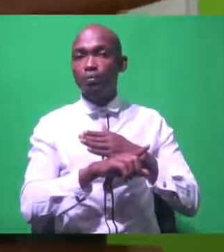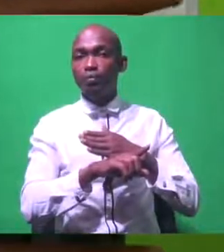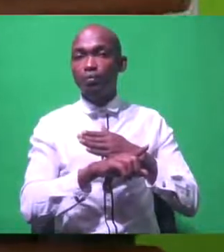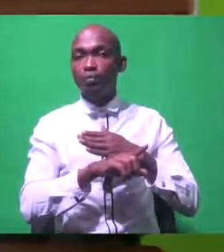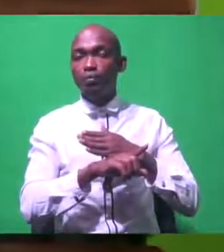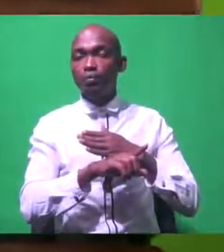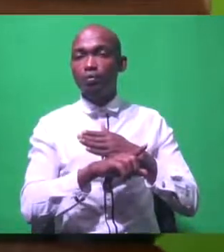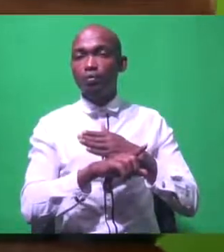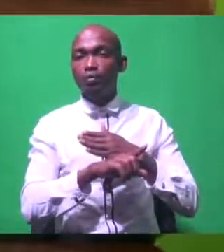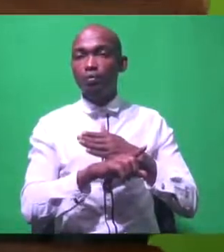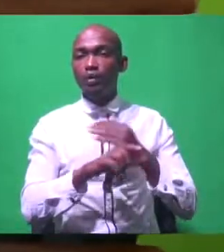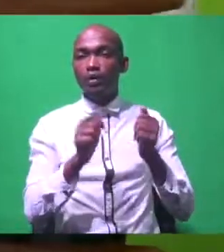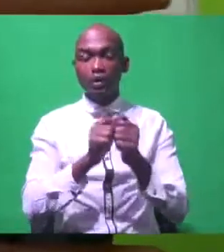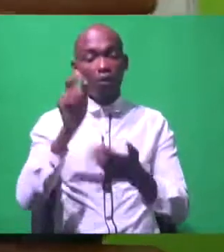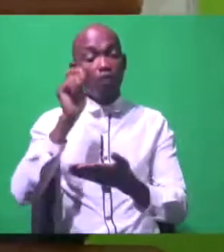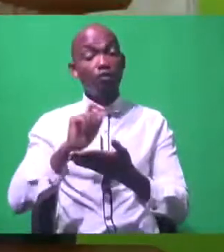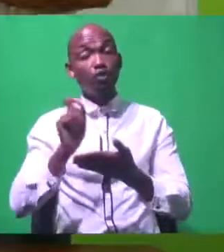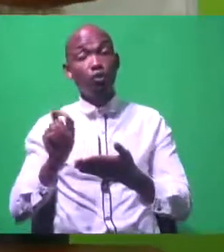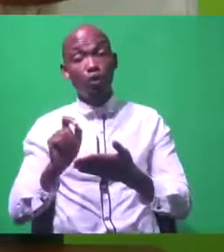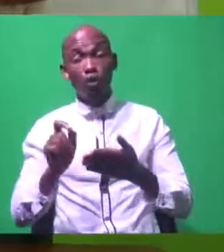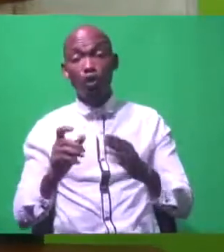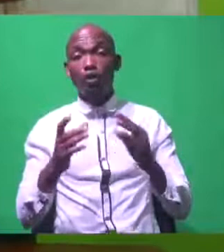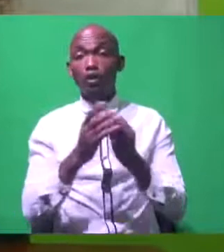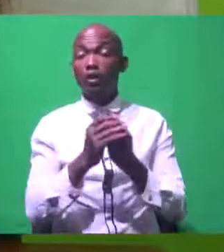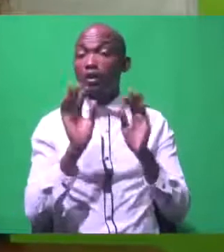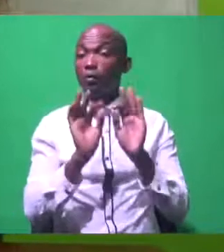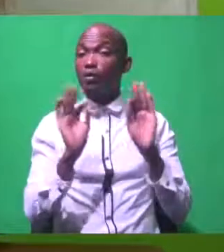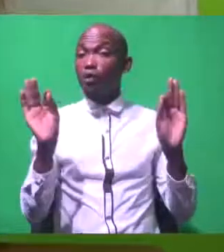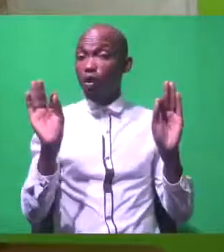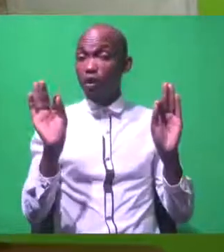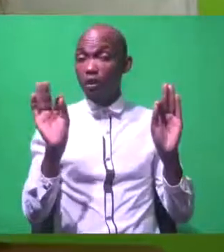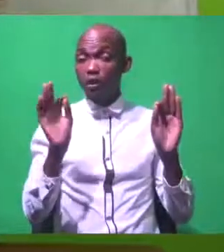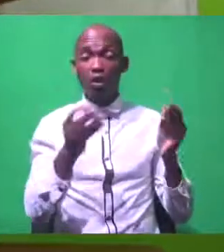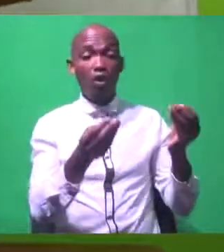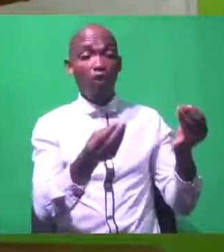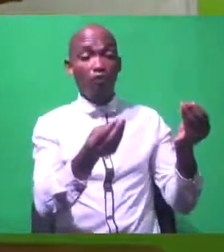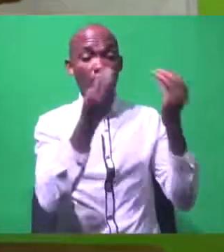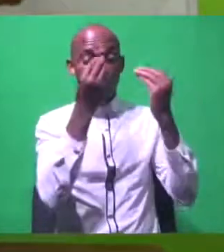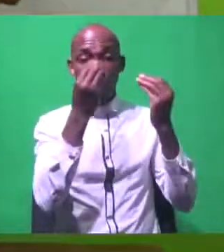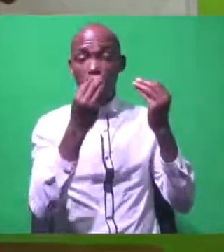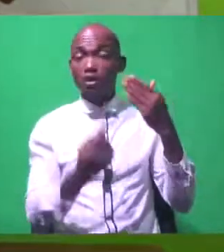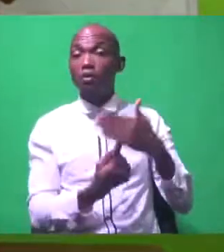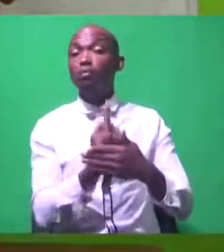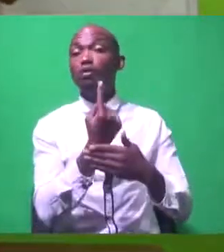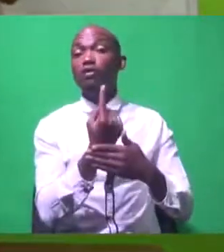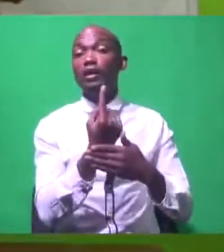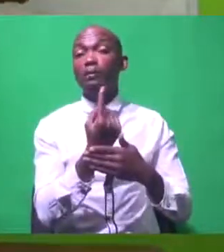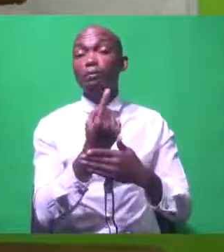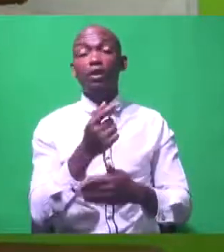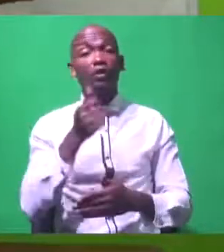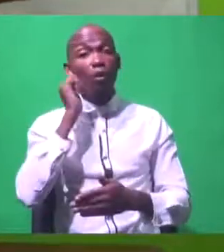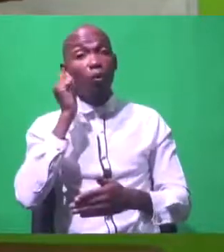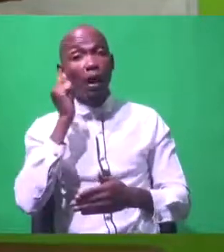terms of schools and the quality of education provided. So the whites had